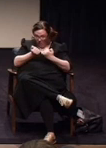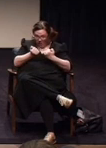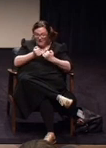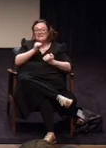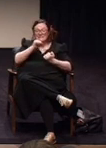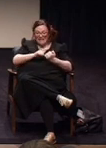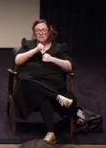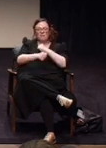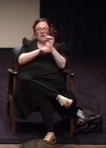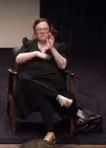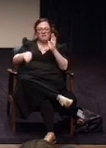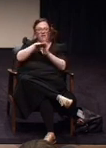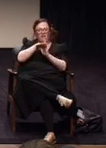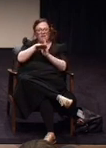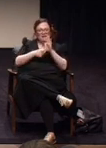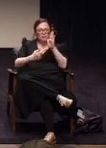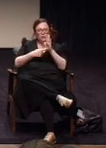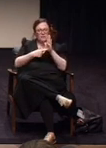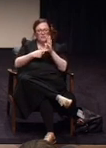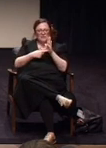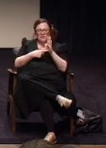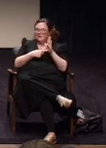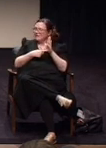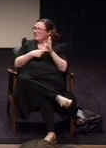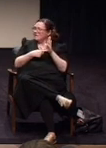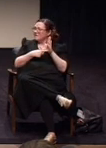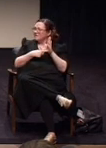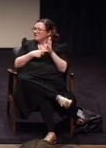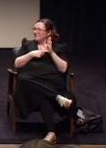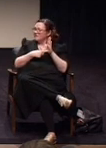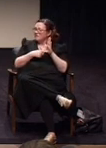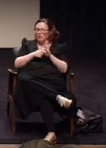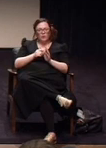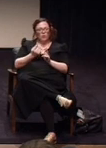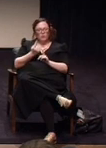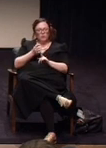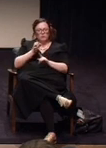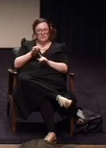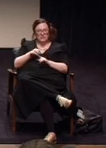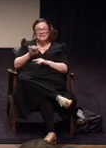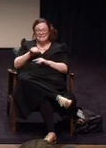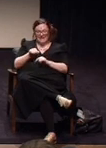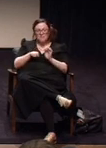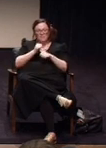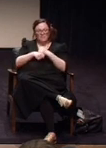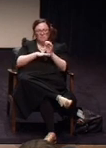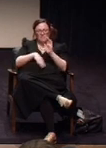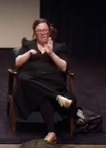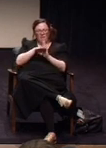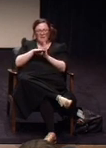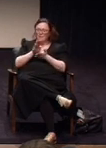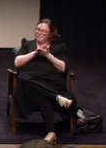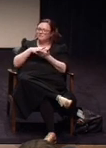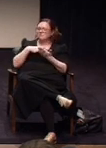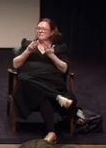high. So from middle to high, just depending on this question, because we need more